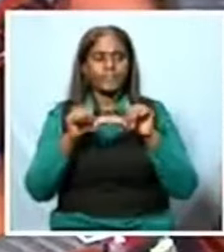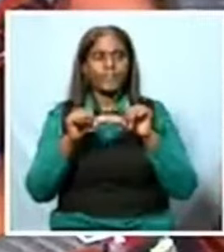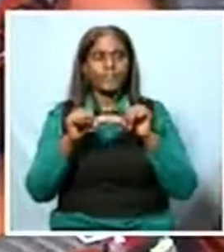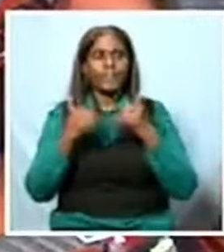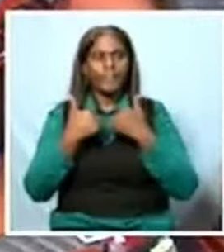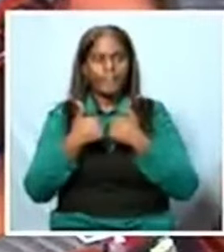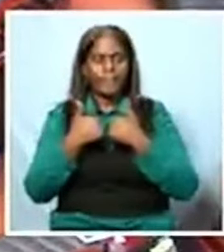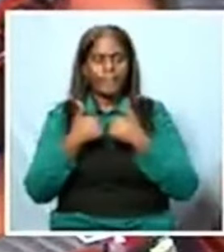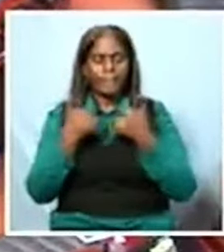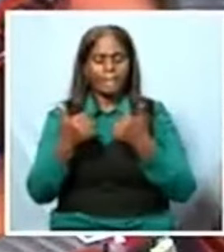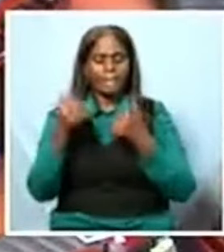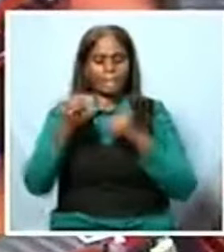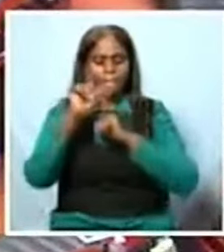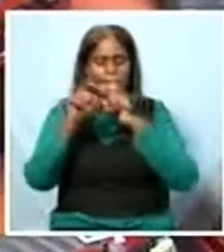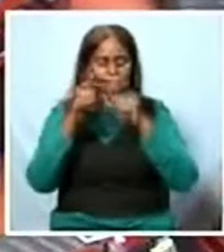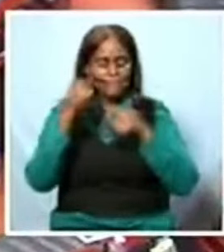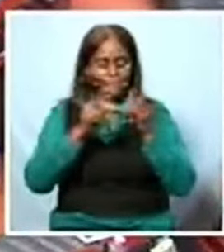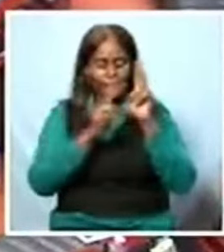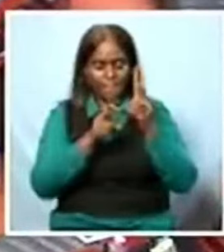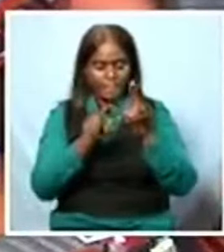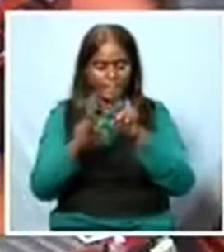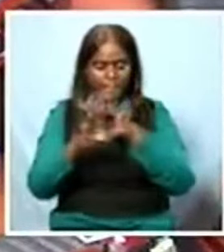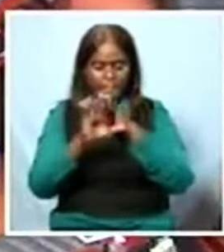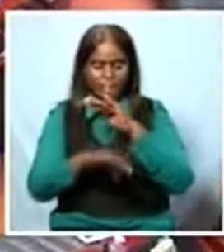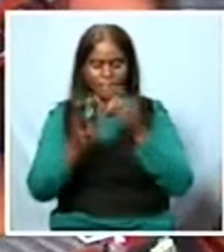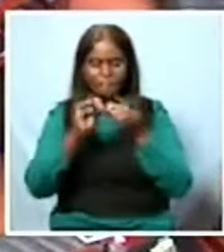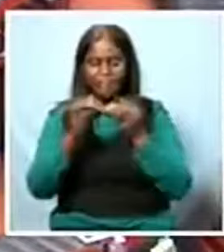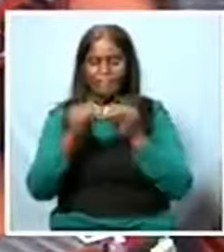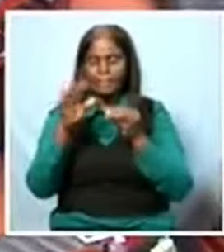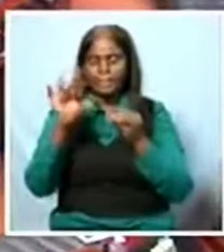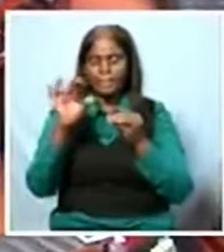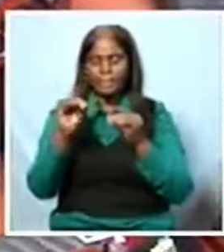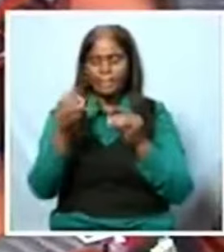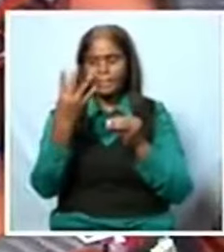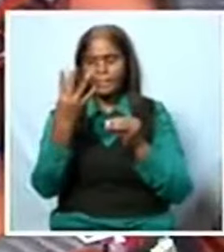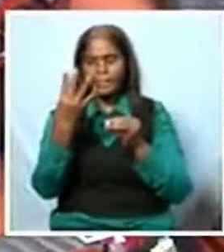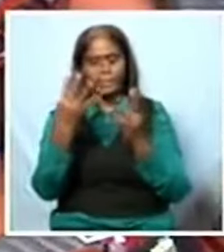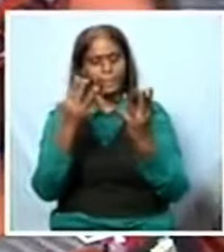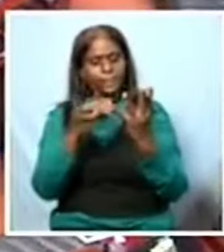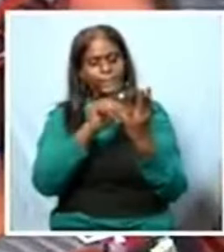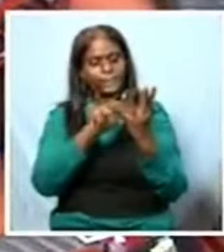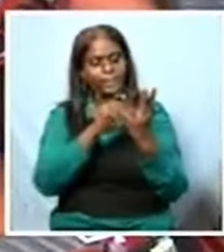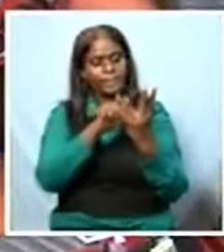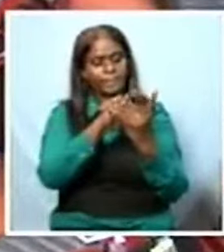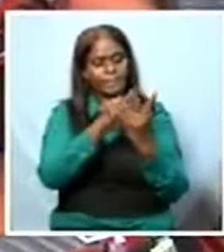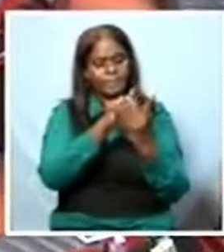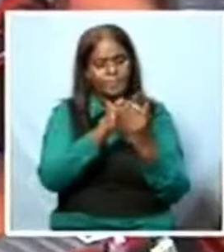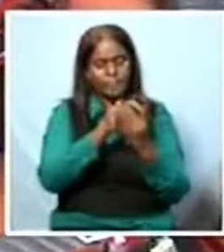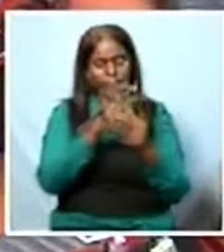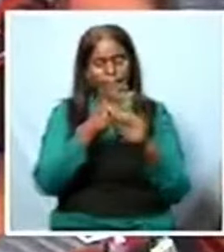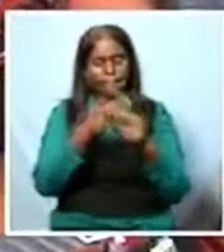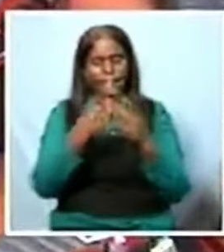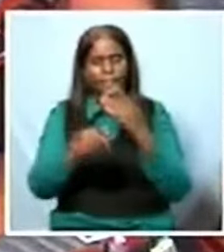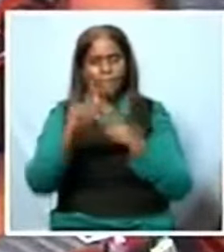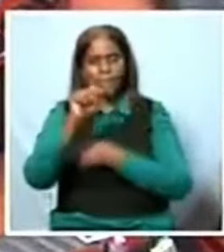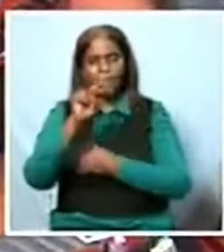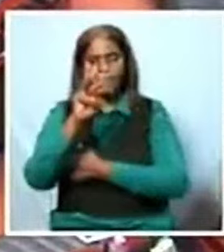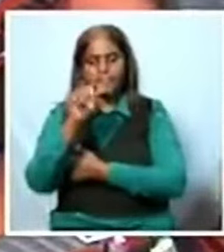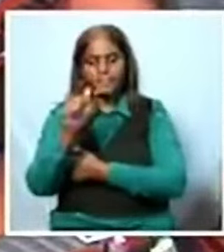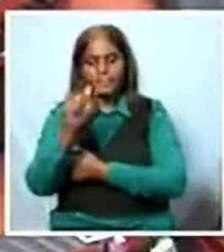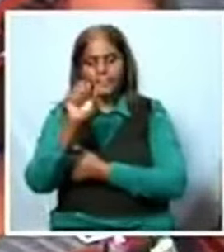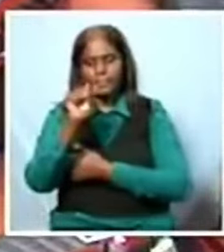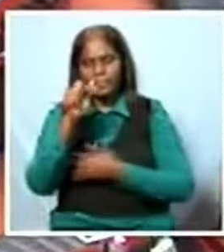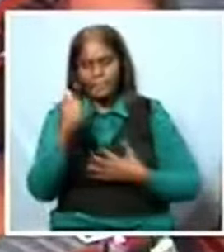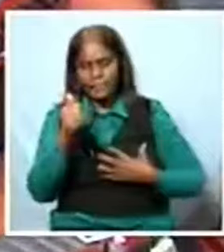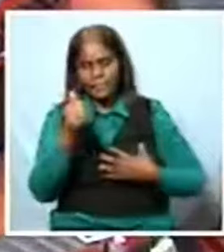do expect a question for oral answer understanding order 80. We have 4 questions. Mr. Philemon Twasa, Kasenengwa, Member of